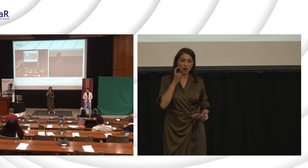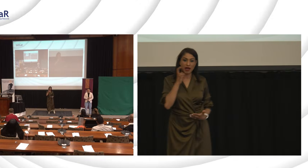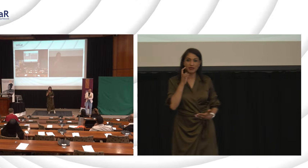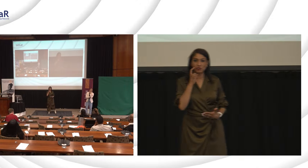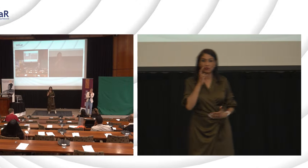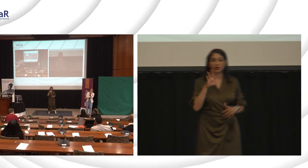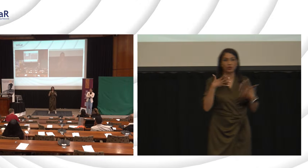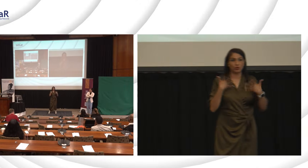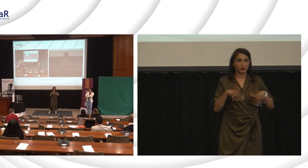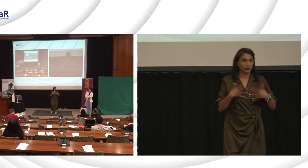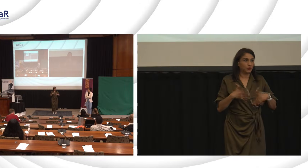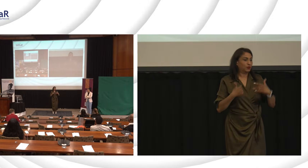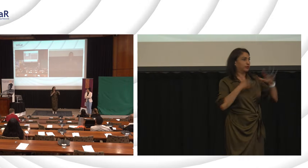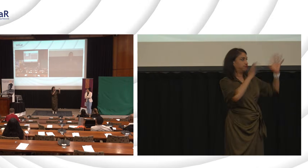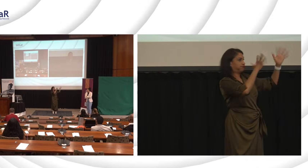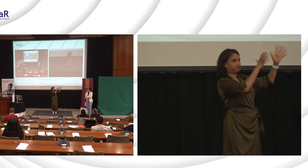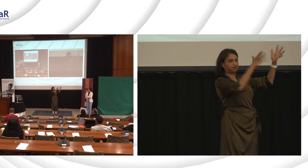much.